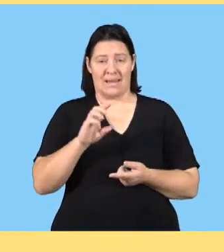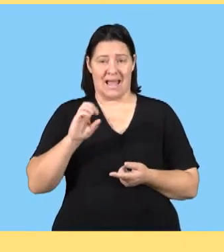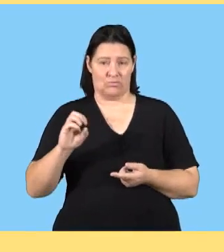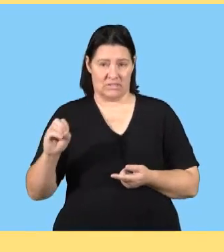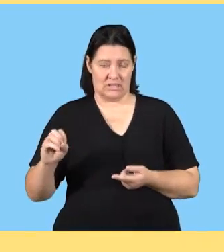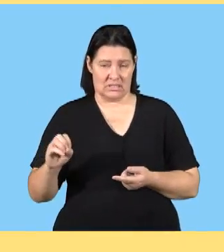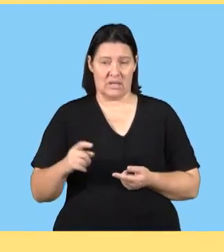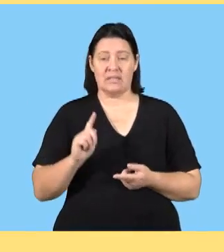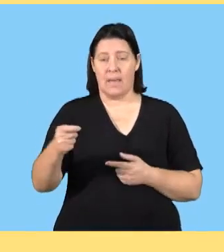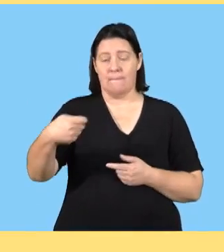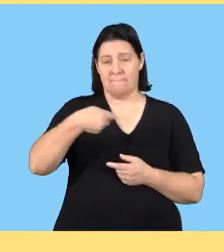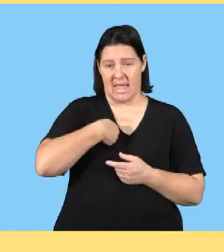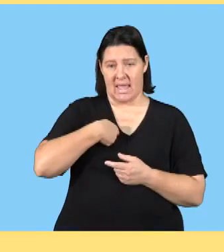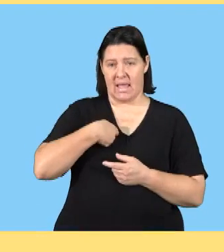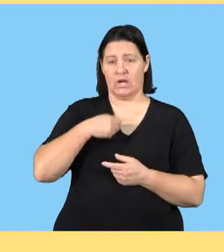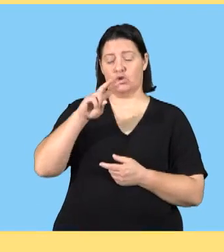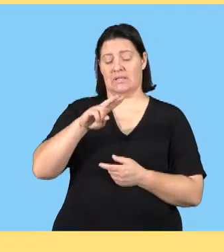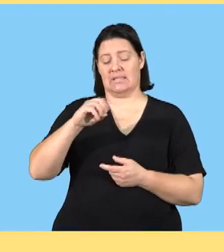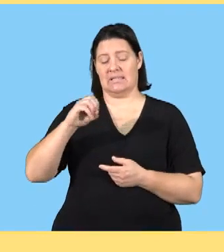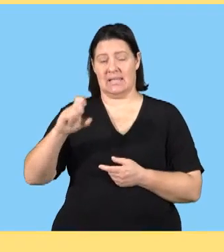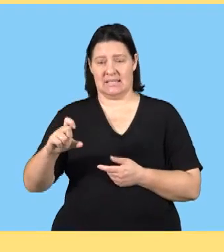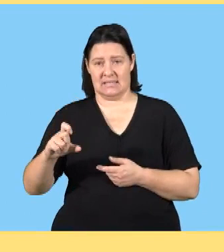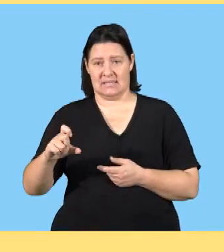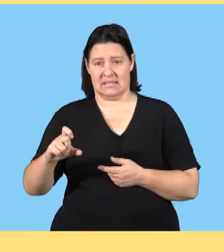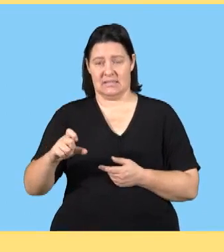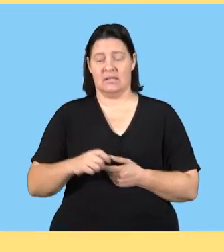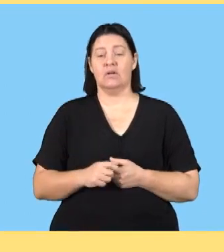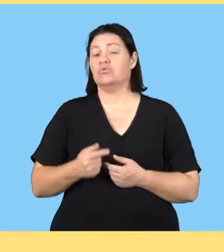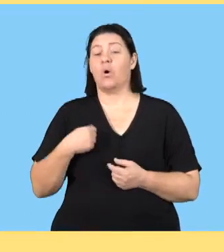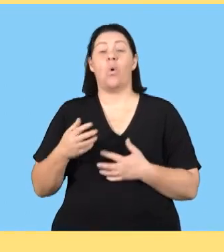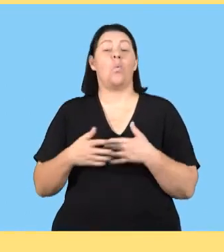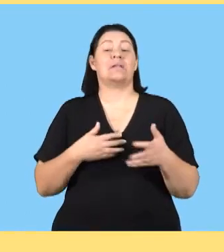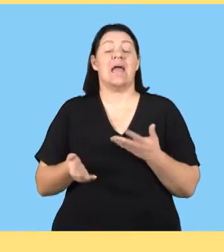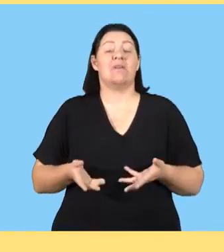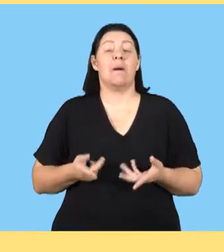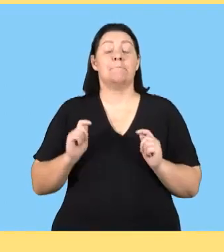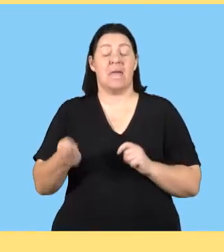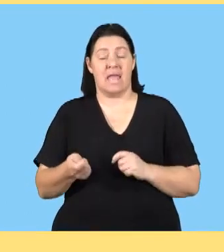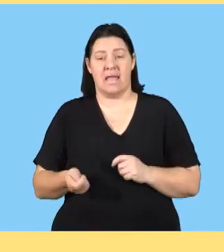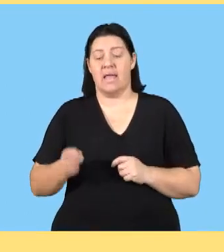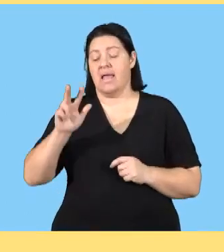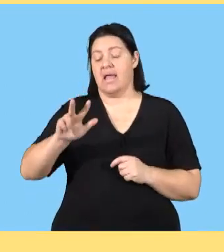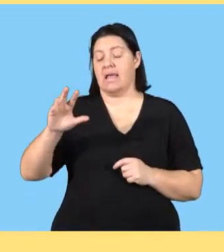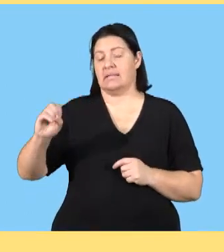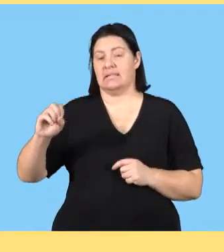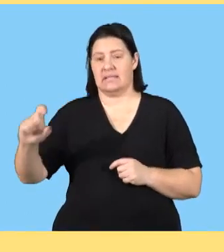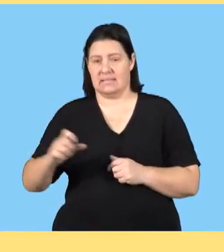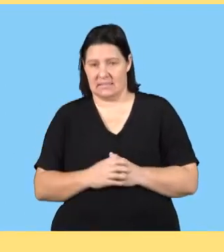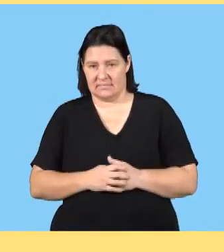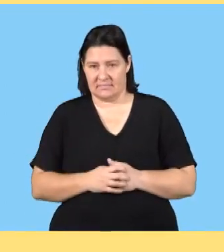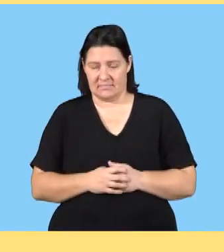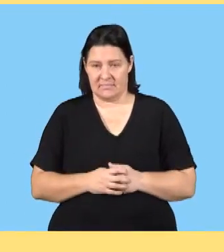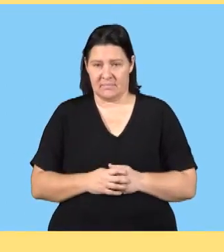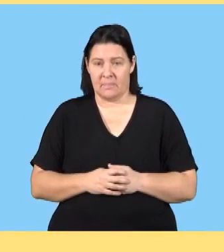100, and they paid 20 cents. That means whatever that has not been paid is 80